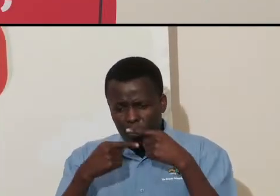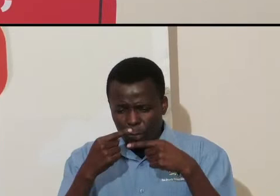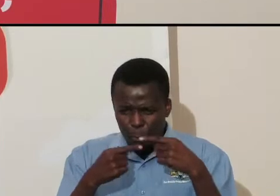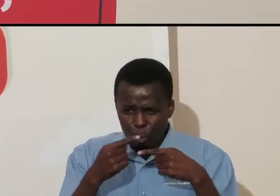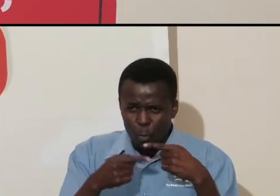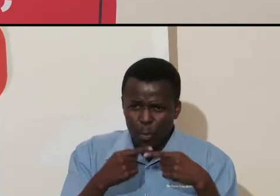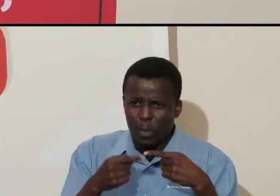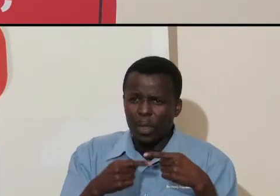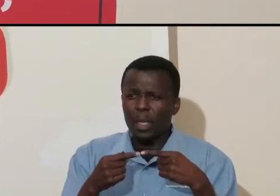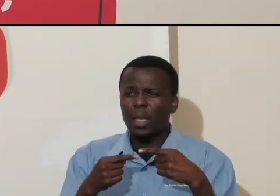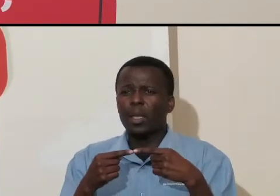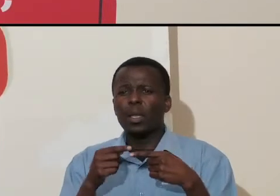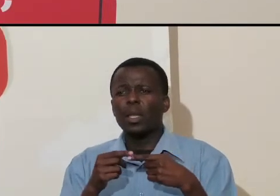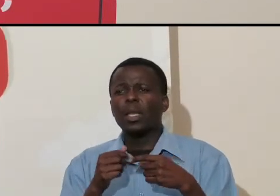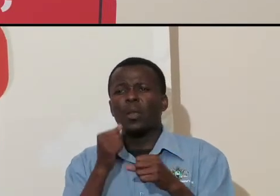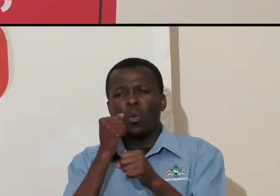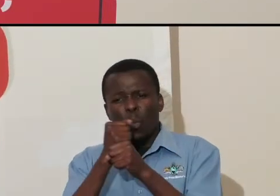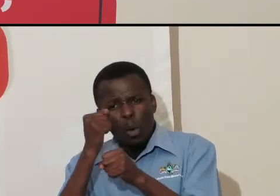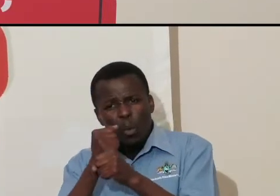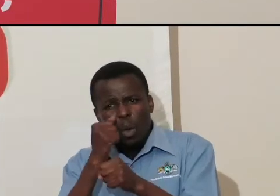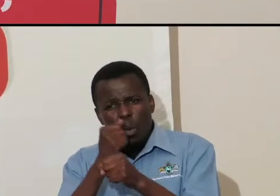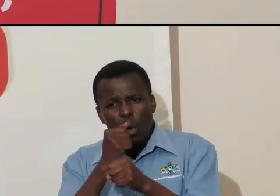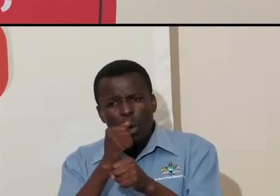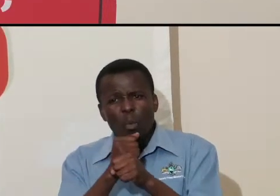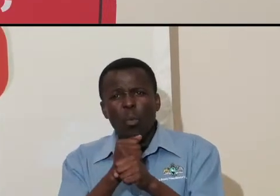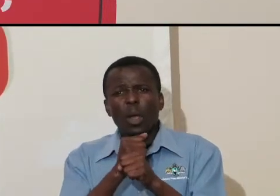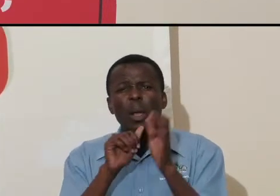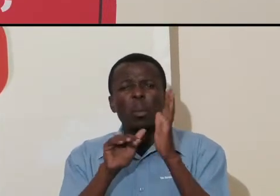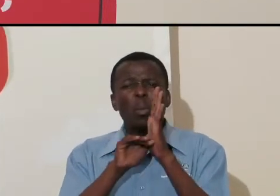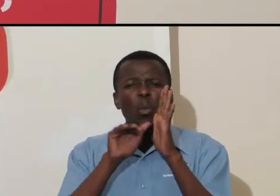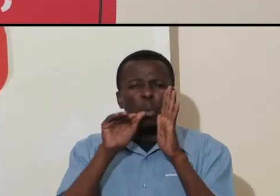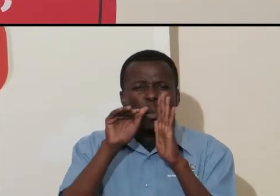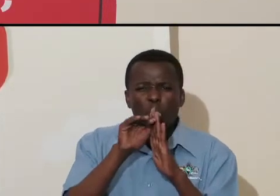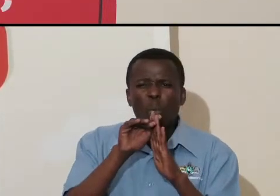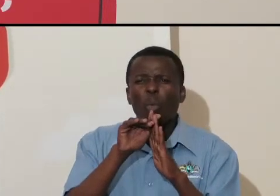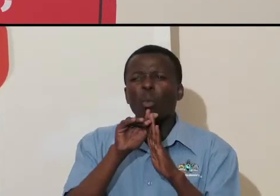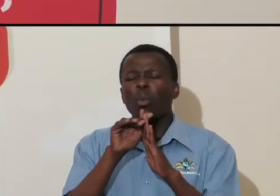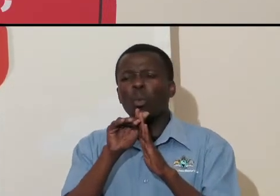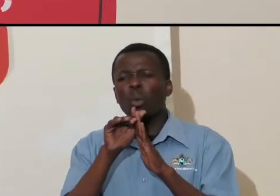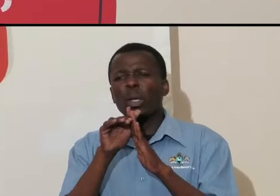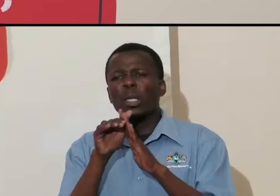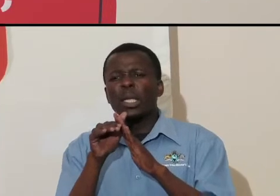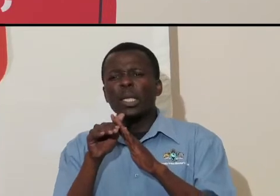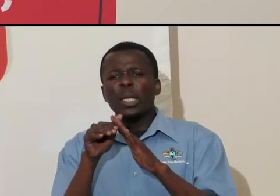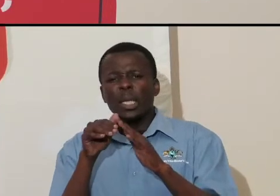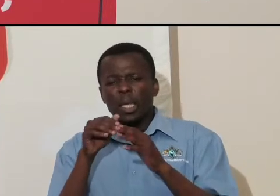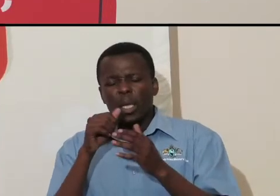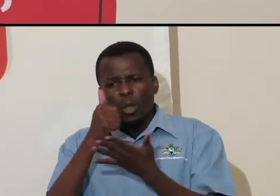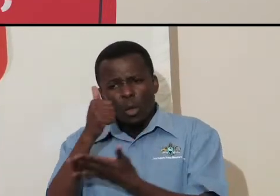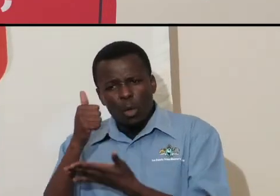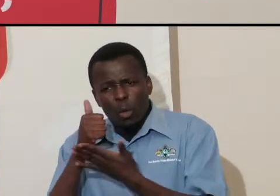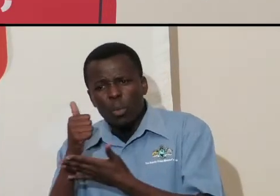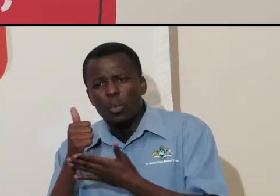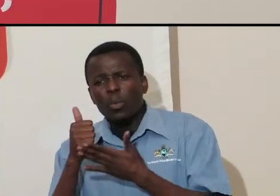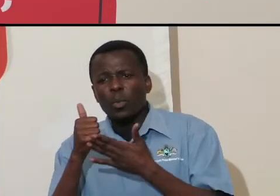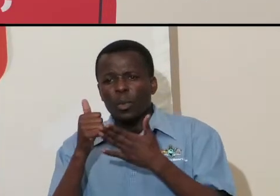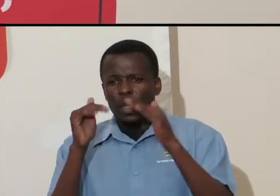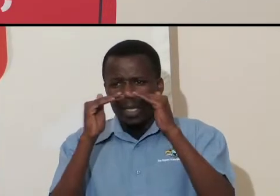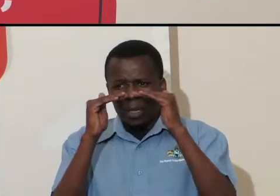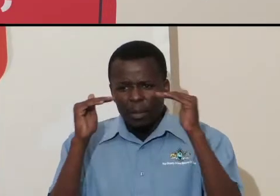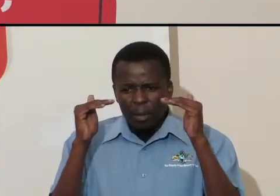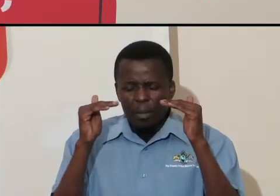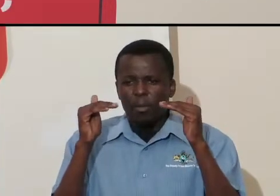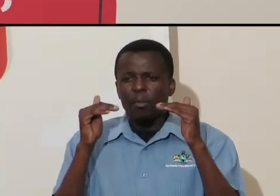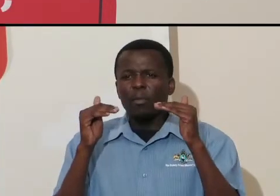to the treatment success, to promote, to demand a creation at community level,